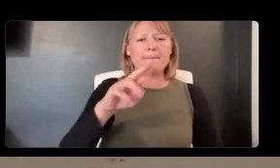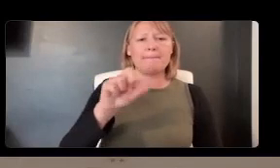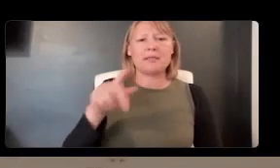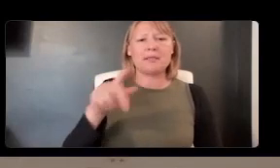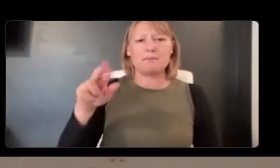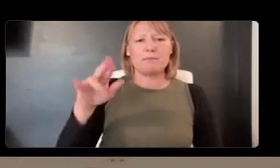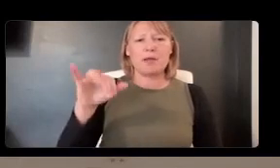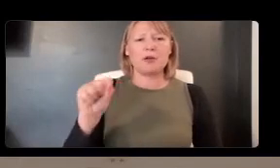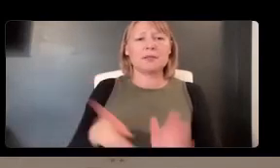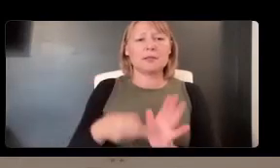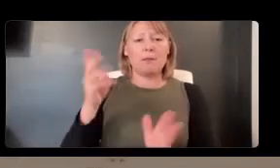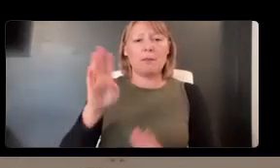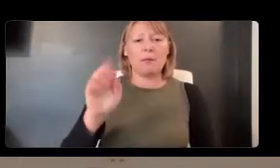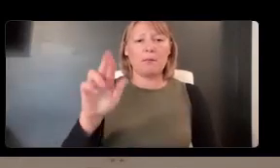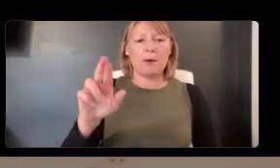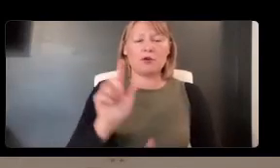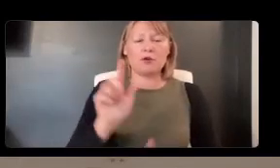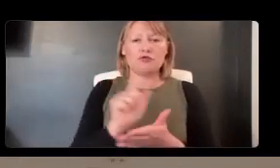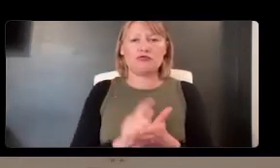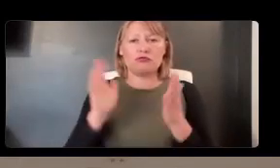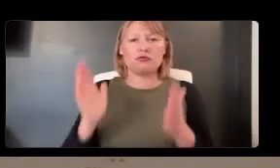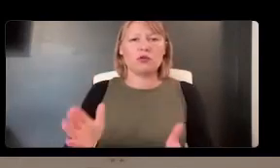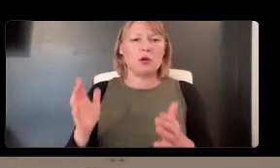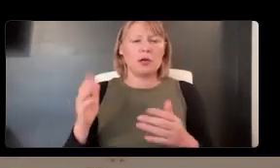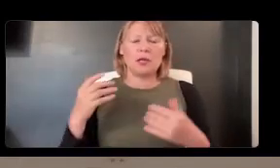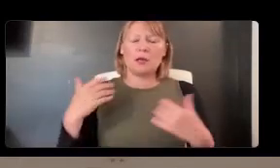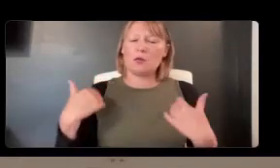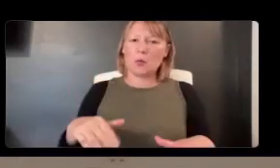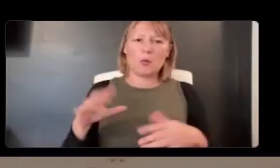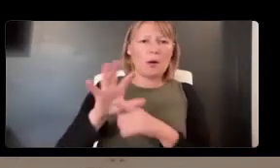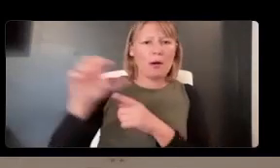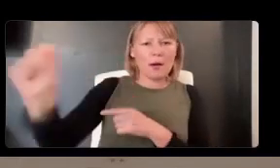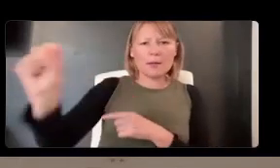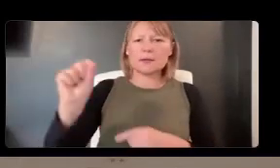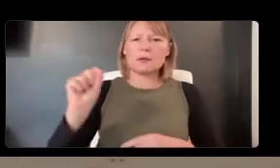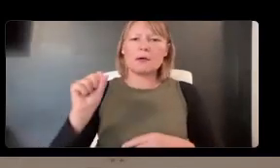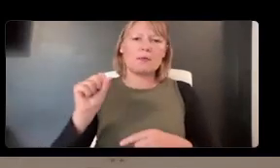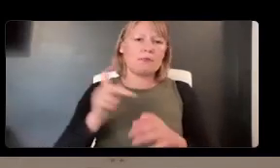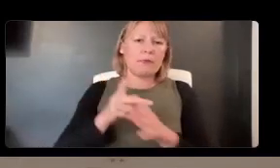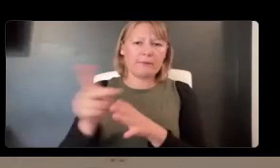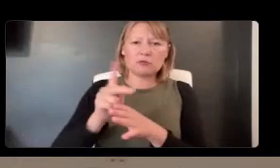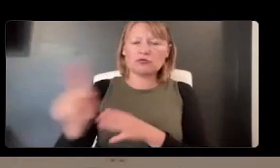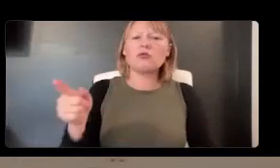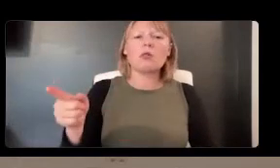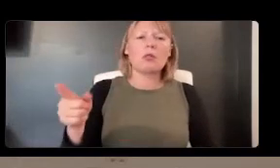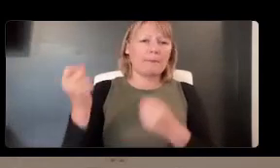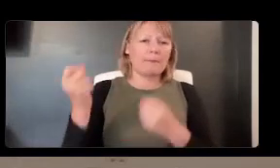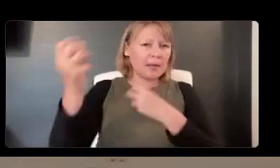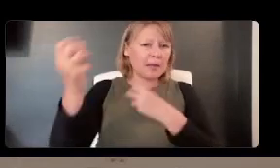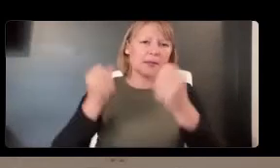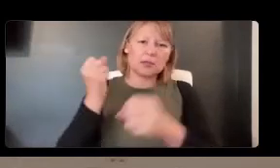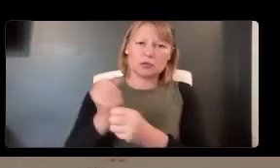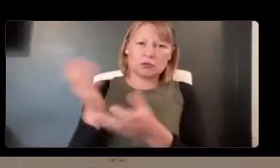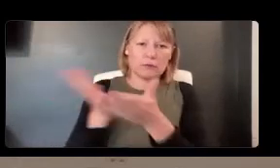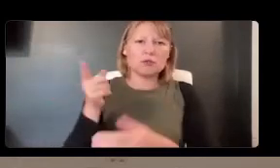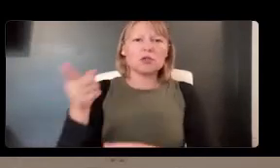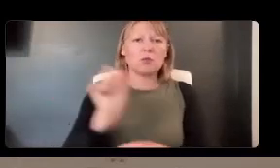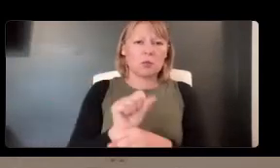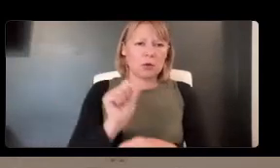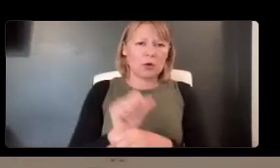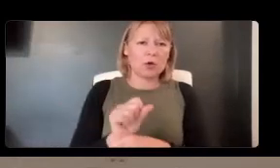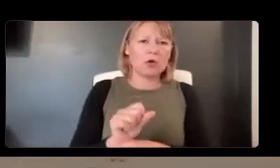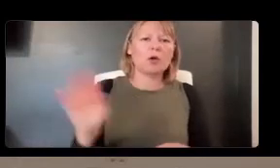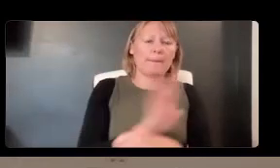a distinguished legal career marked by a steadfast commitment to public service. Mrs. Perez worked as a commercial